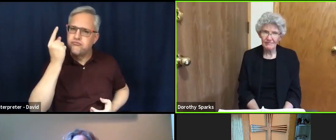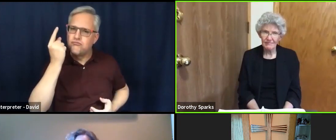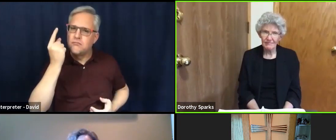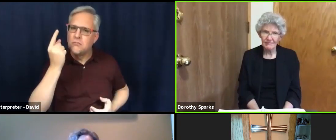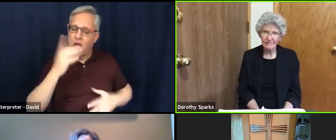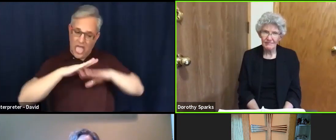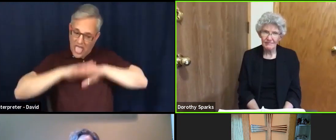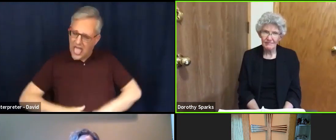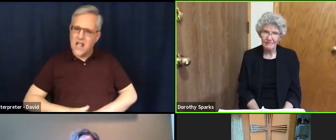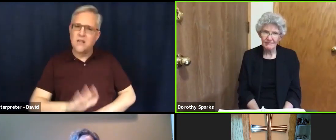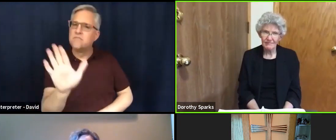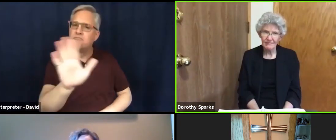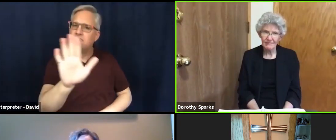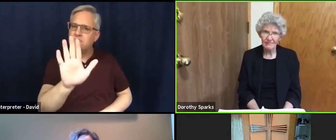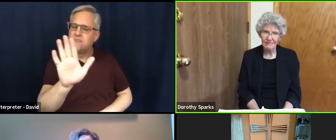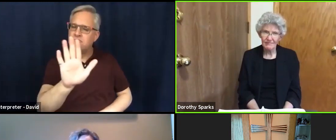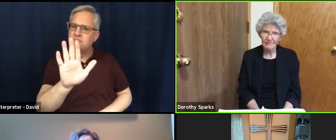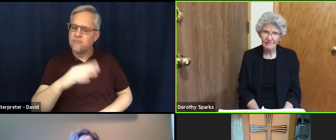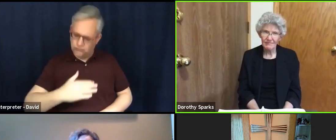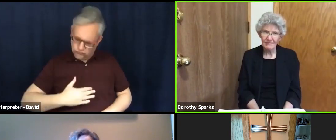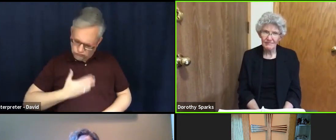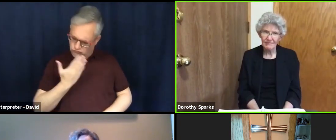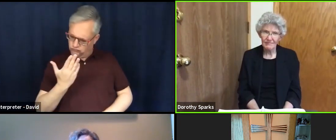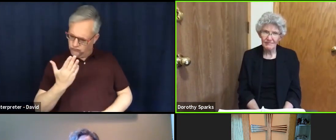It's not comfortable.